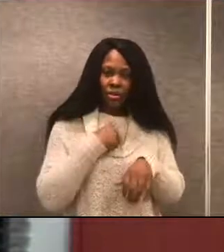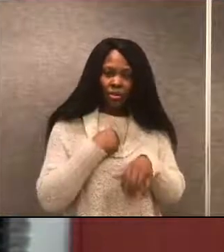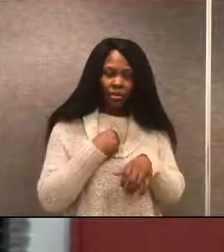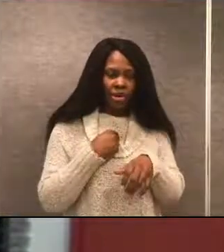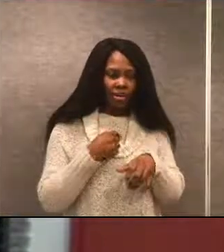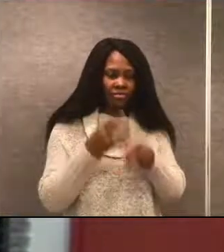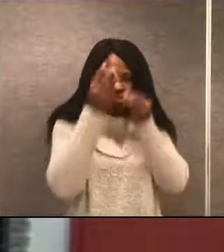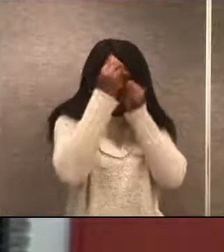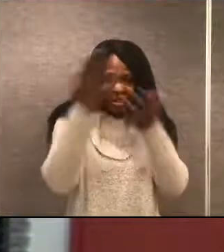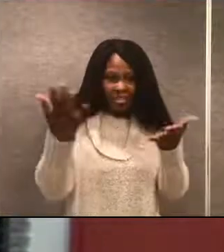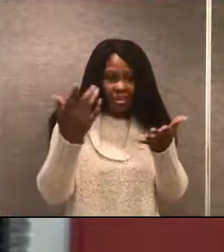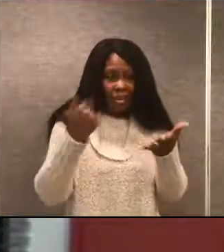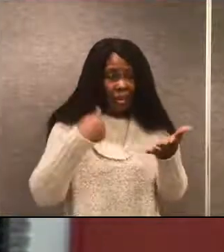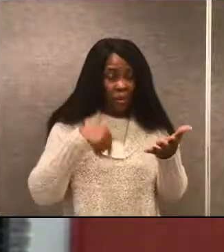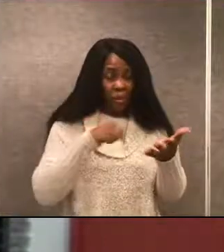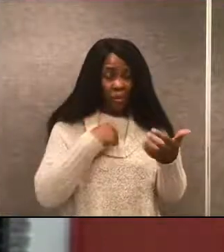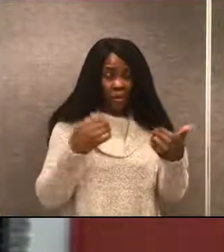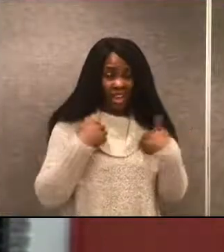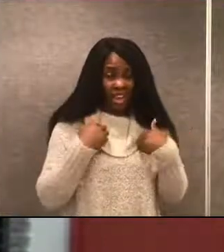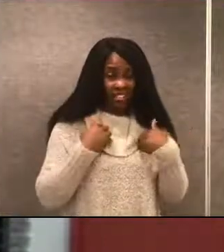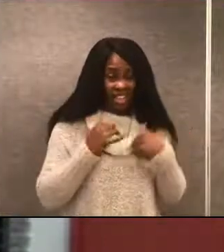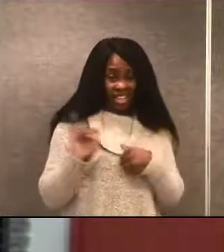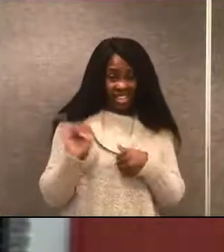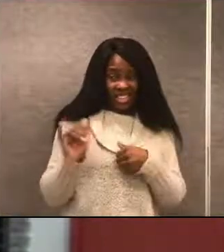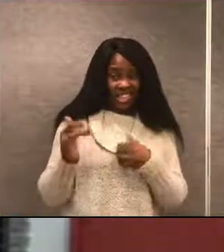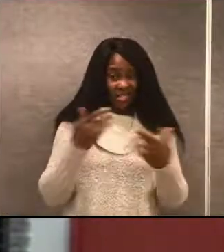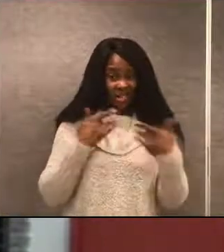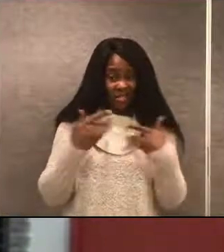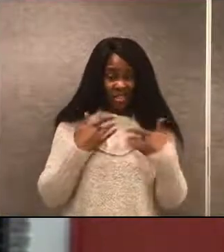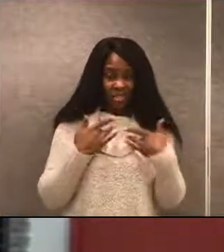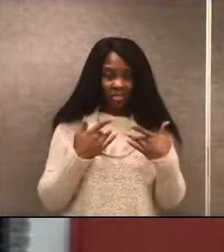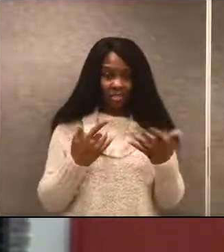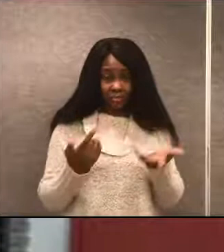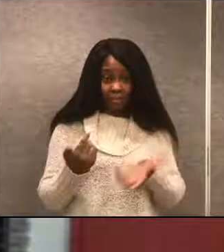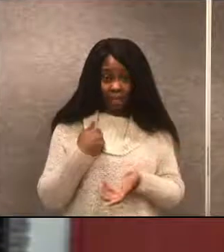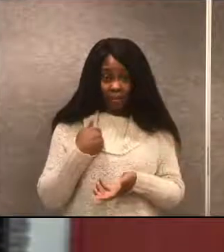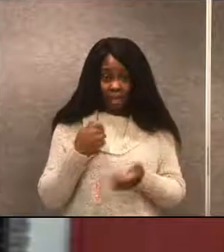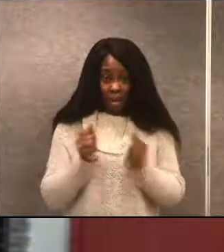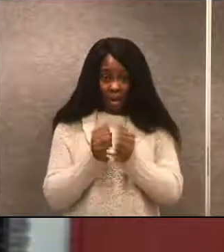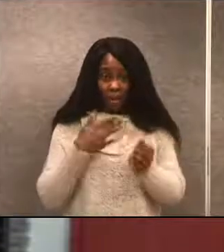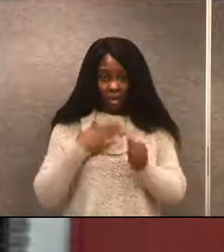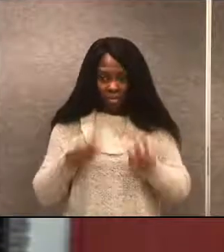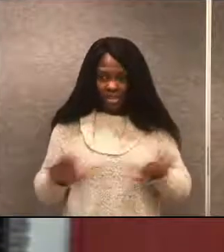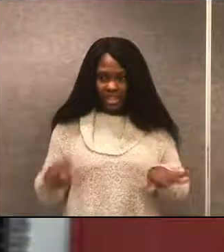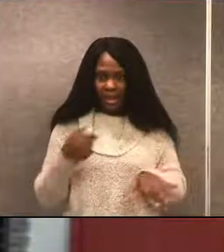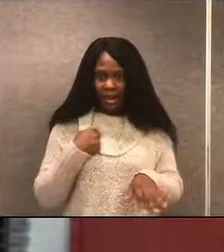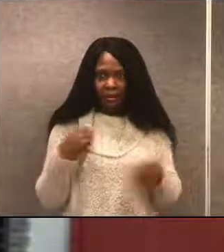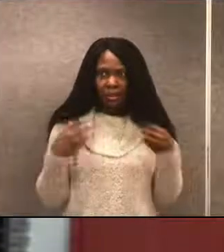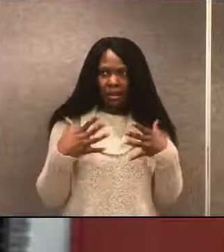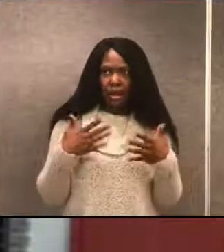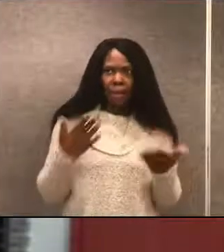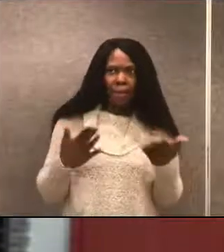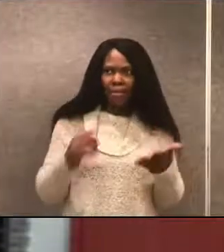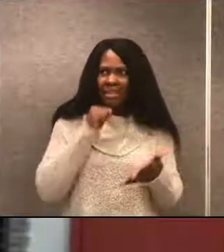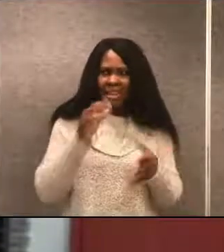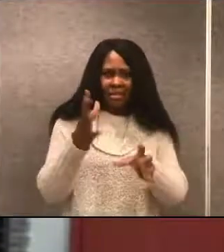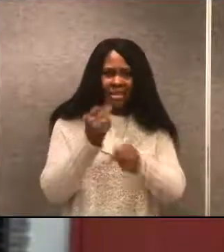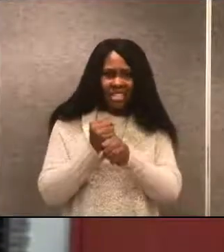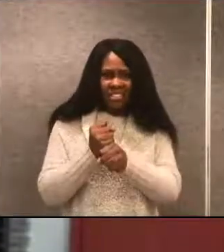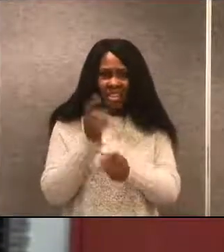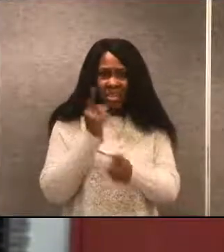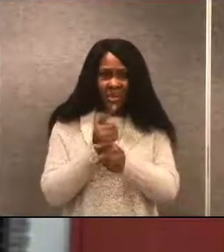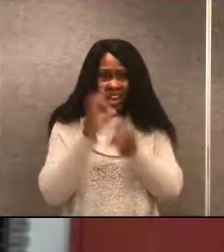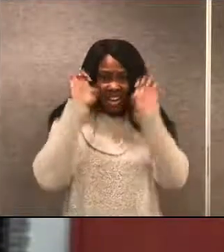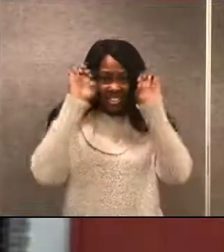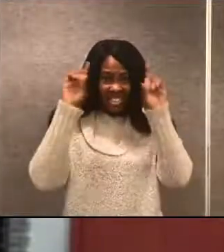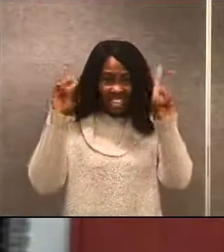concern. Myself personally, with my own child, I was terrified that maybe he didn't get adequate education remotely, and then I turned around and put